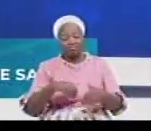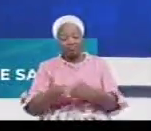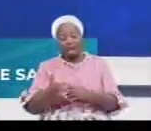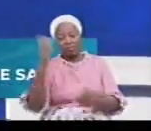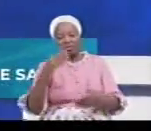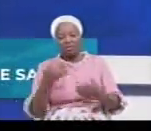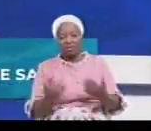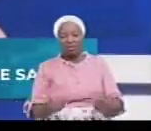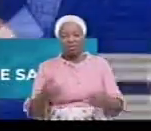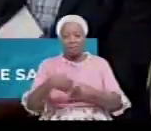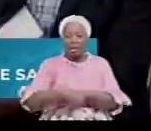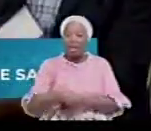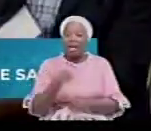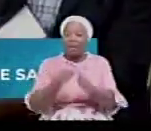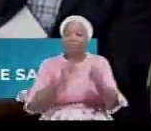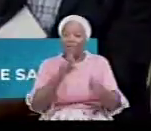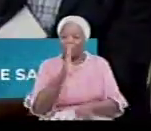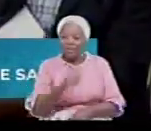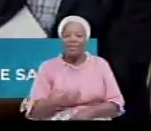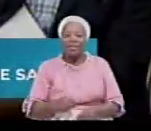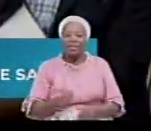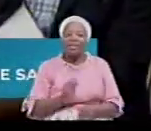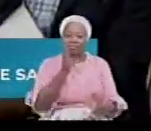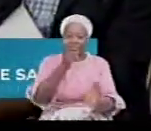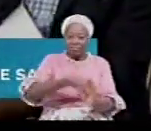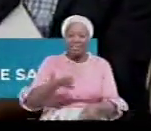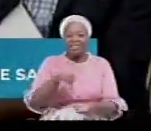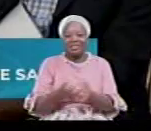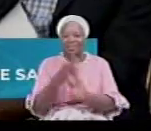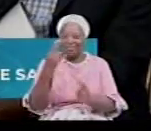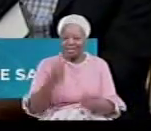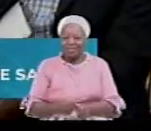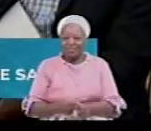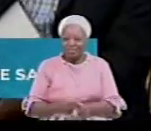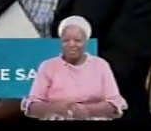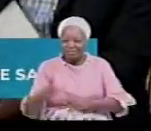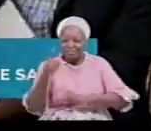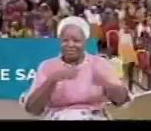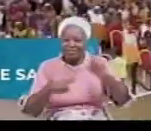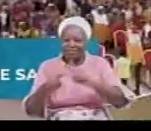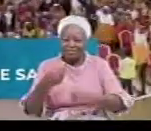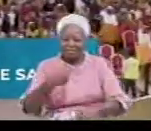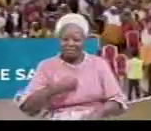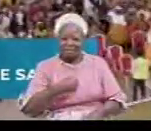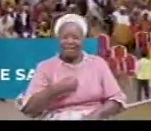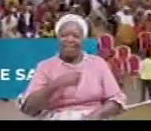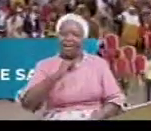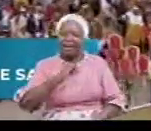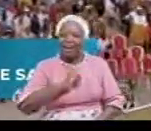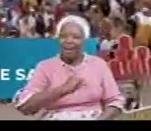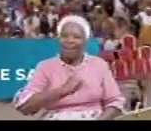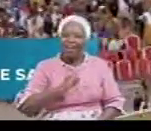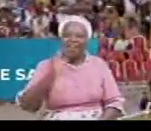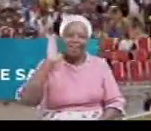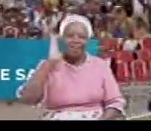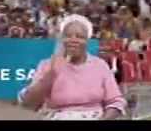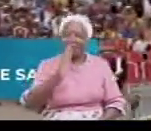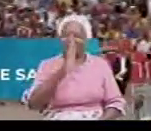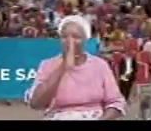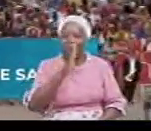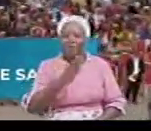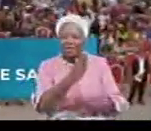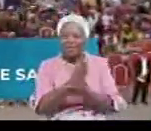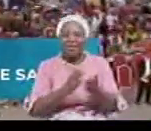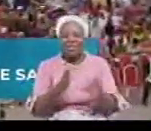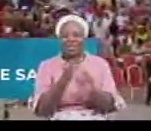Everyone will be a partaker. What are you? I will be a partaker. The high and the low, the